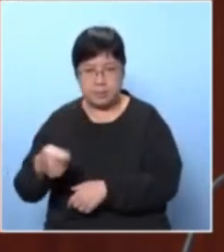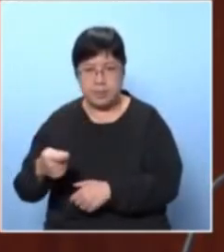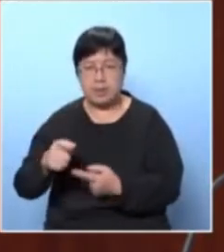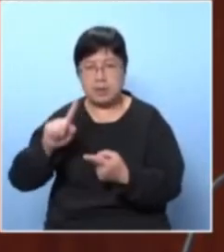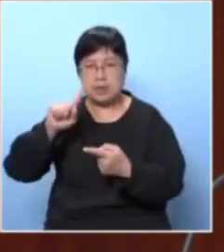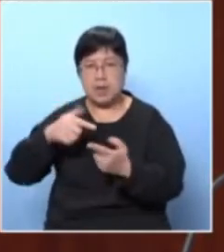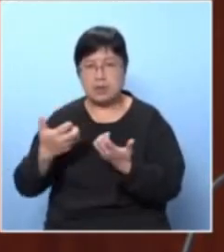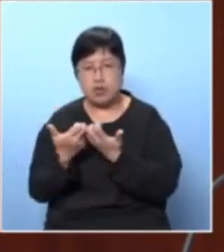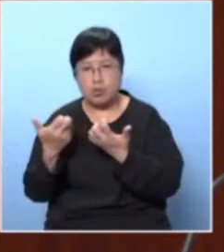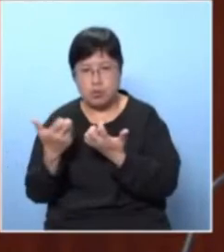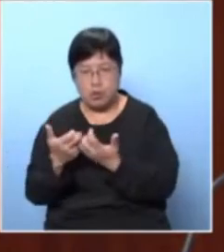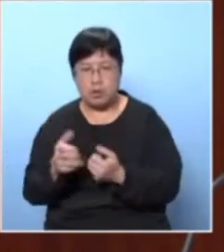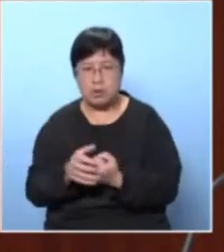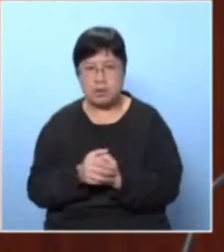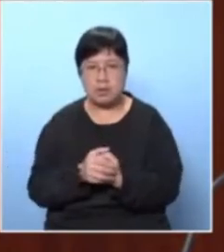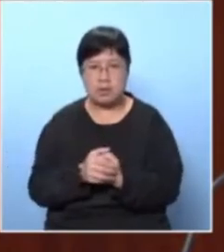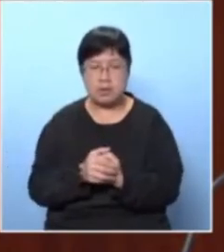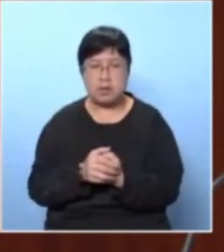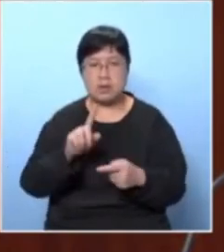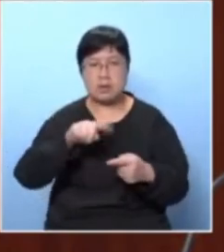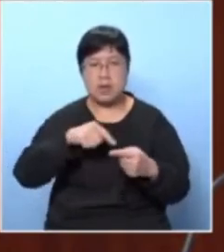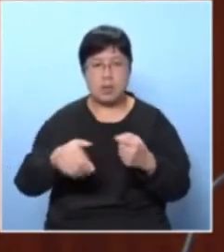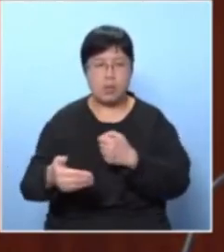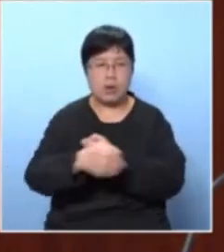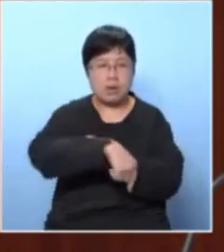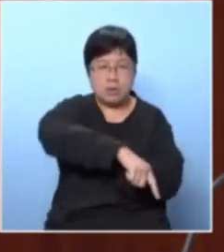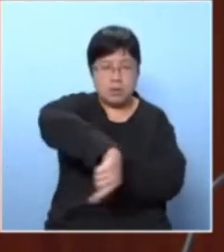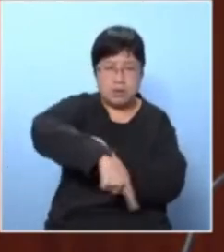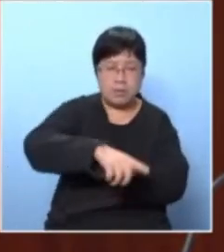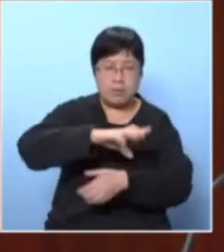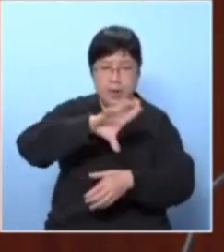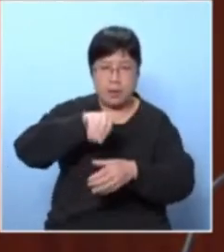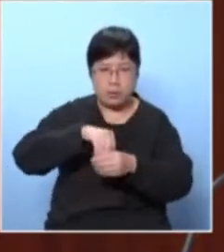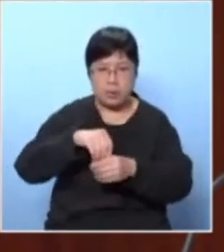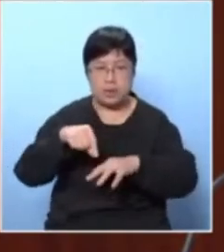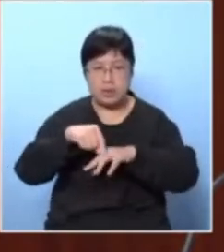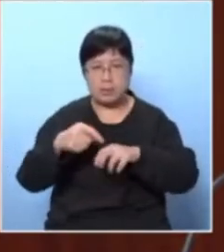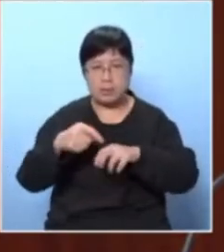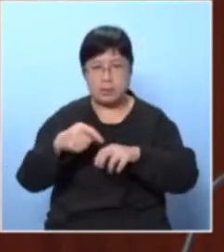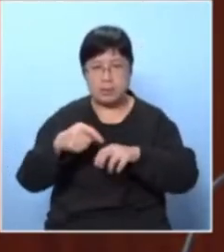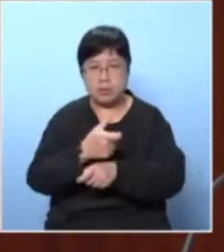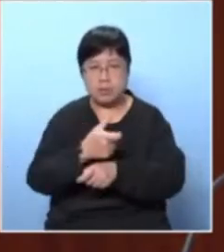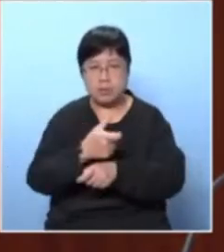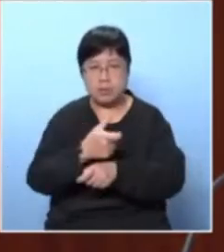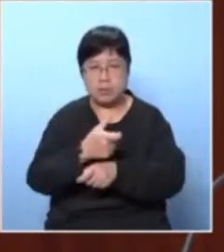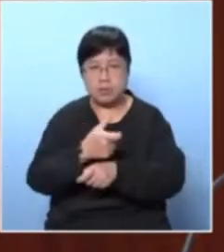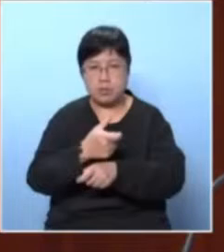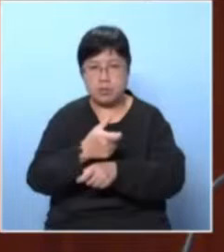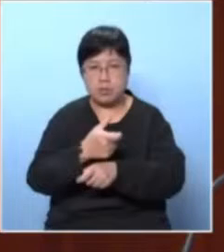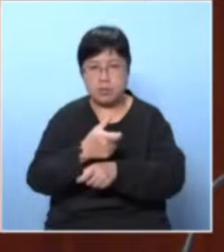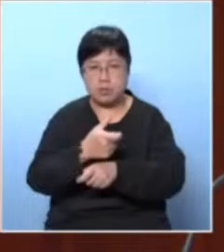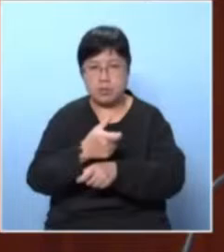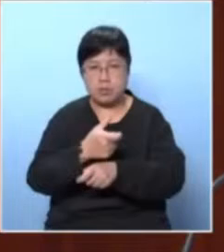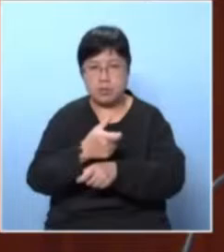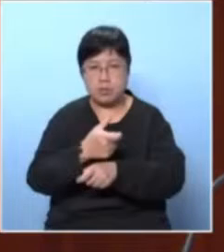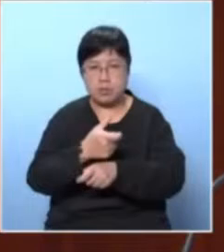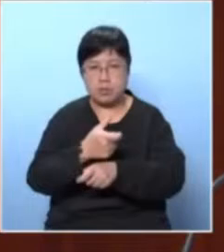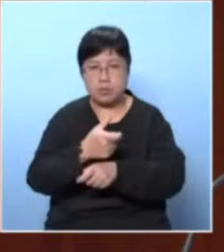the provision of cross-boundary financial and medical services within the